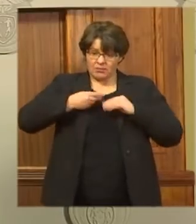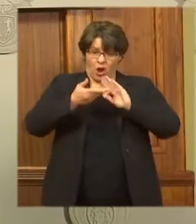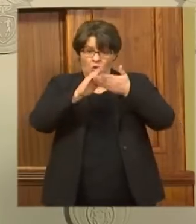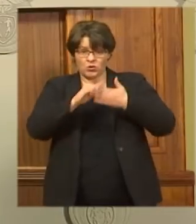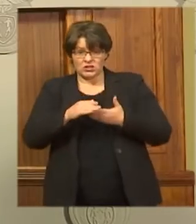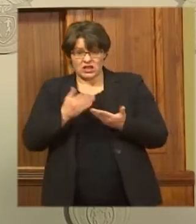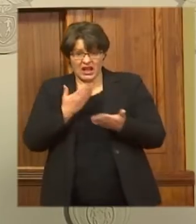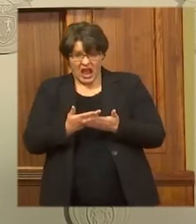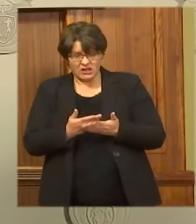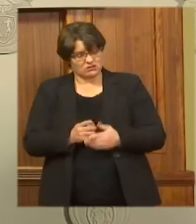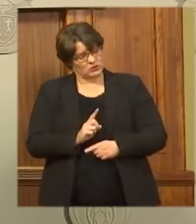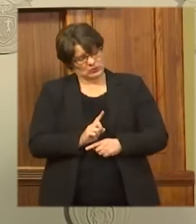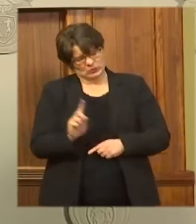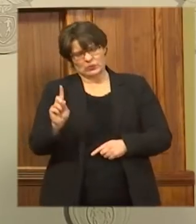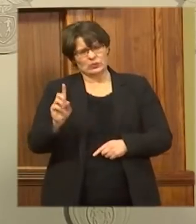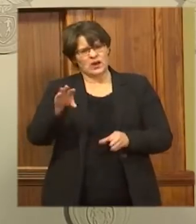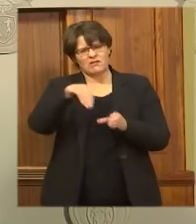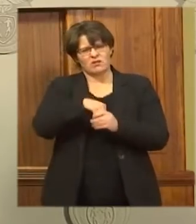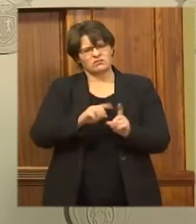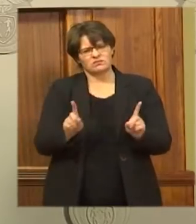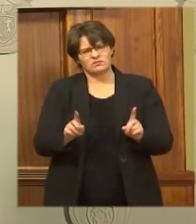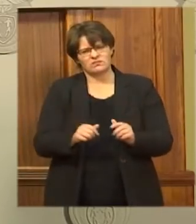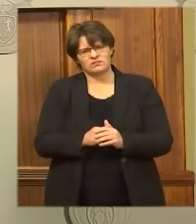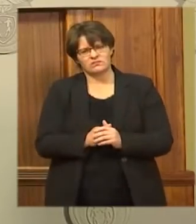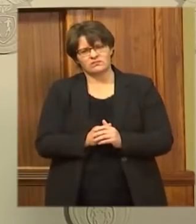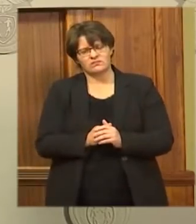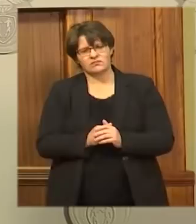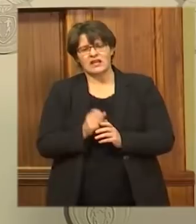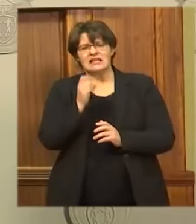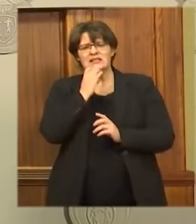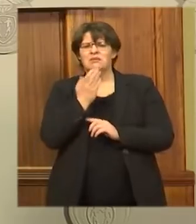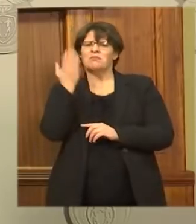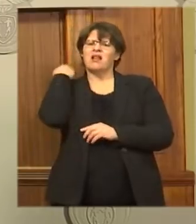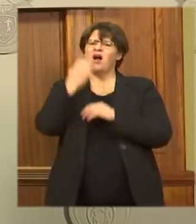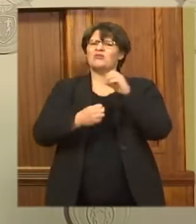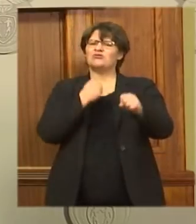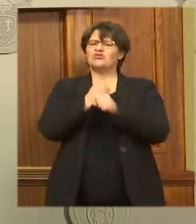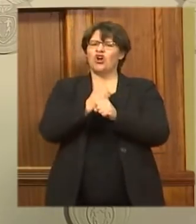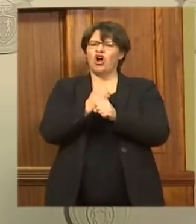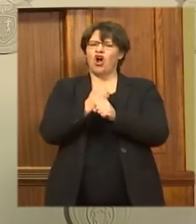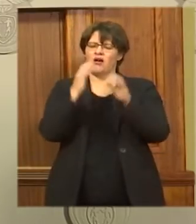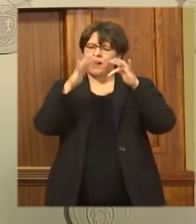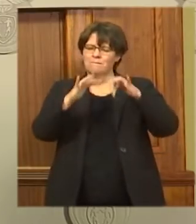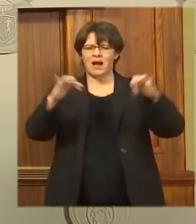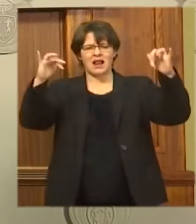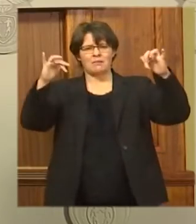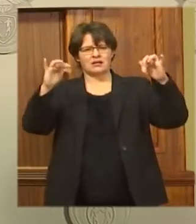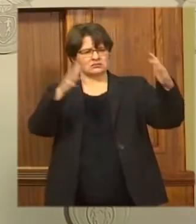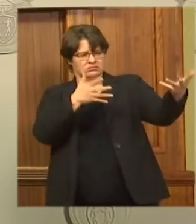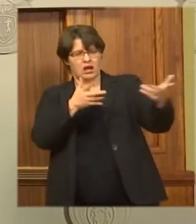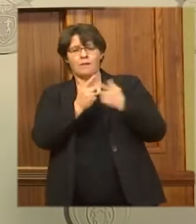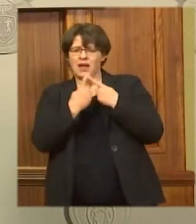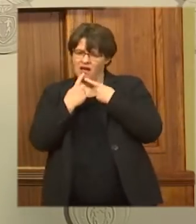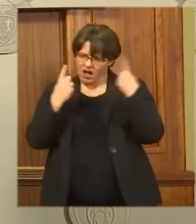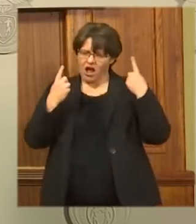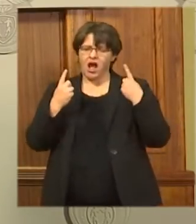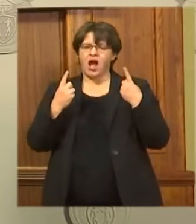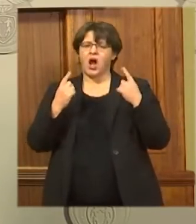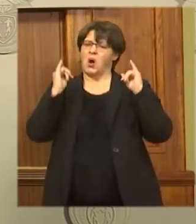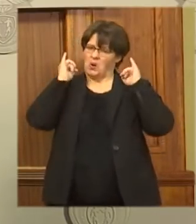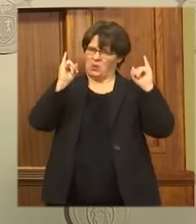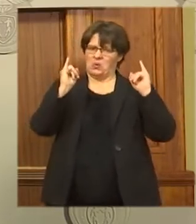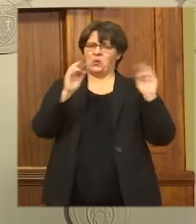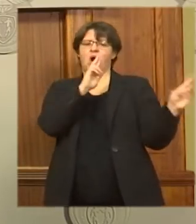At a joint sitting of Parliament in September last year, I announced an emergency response